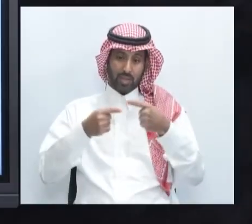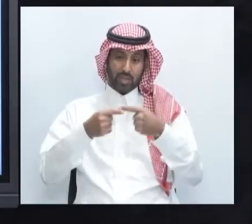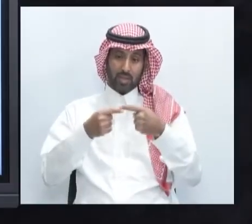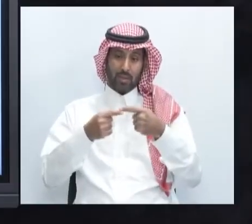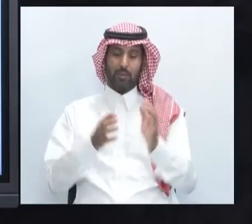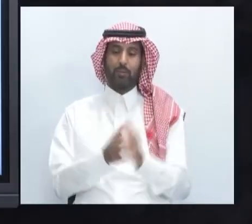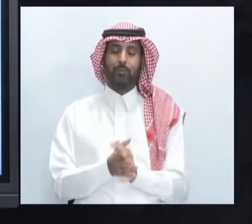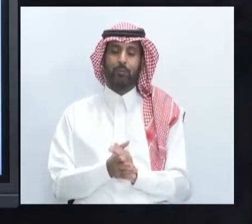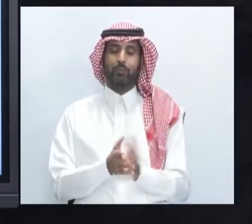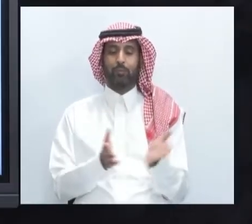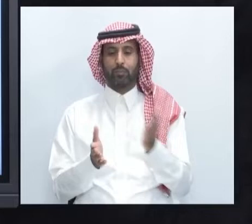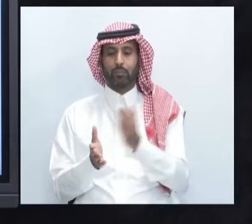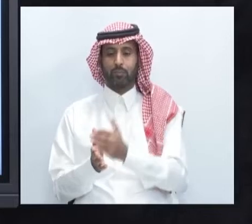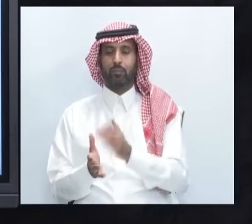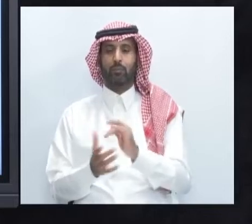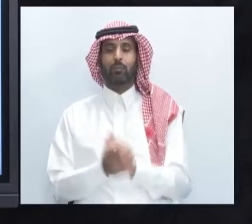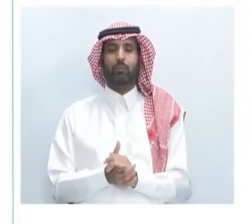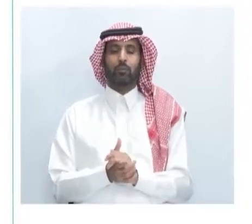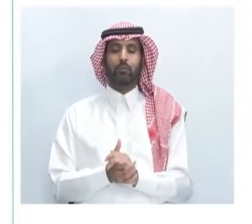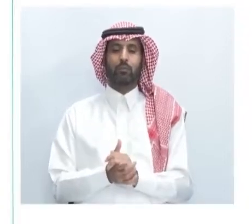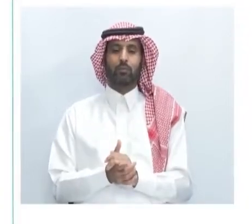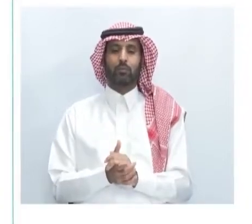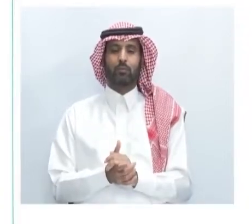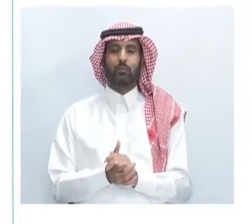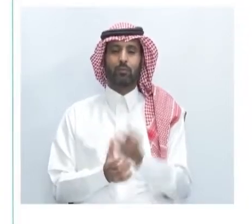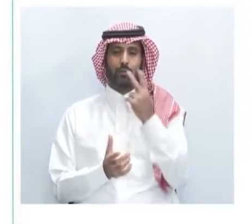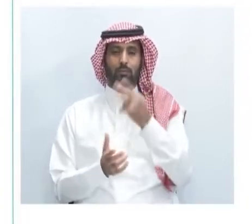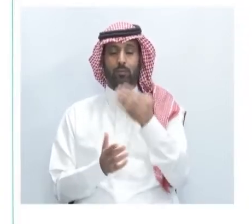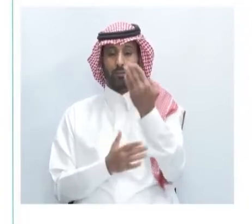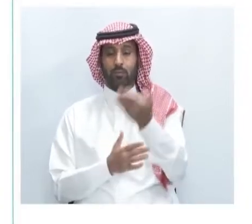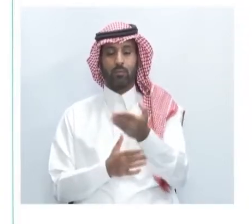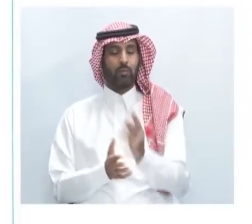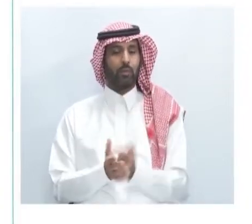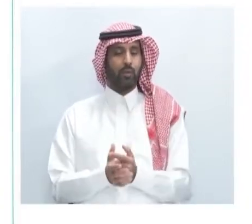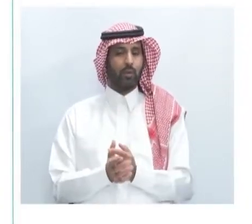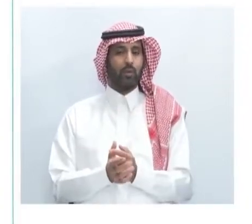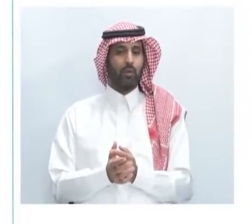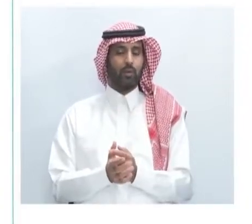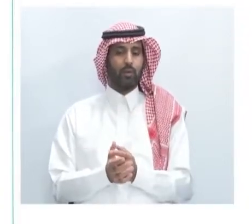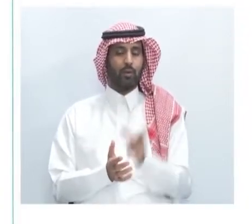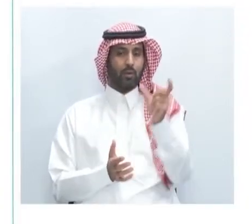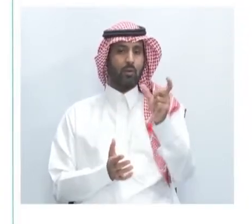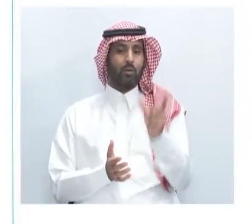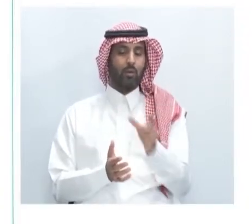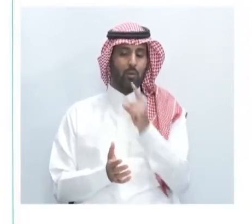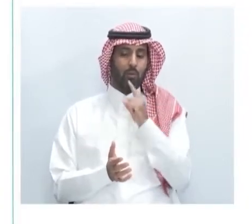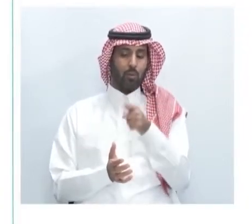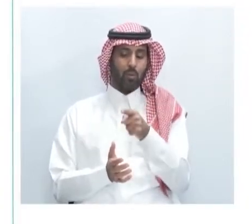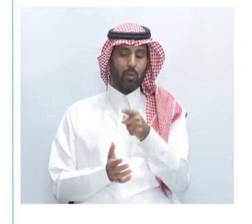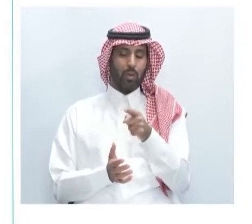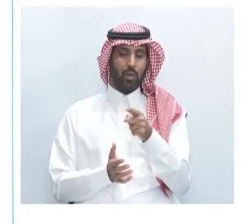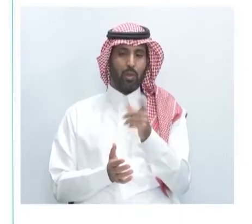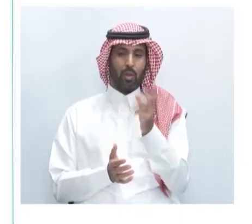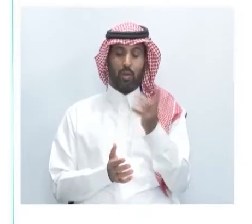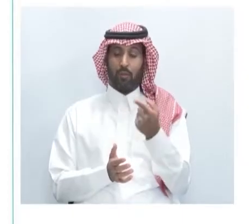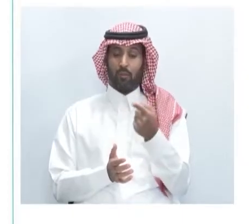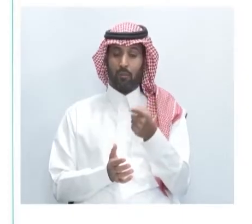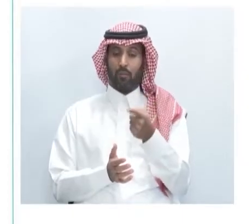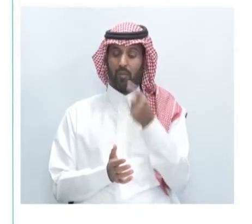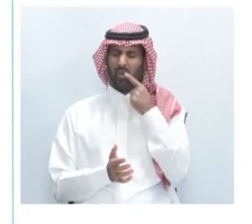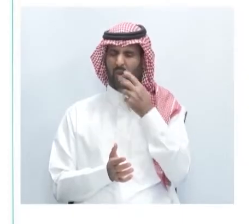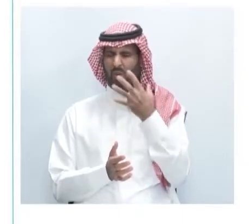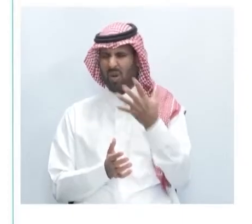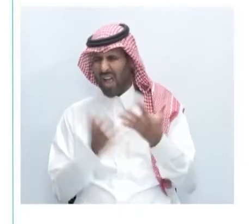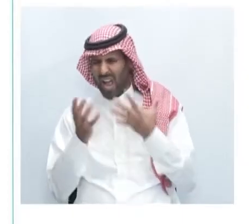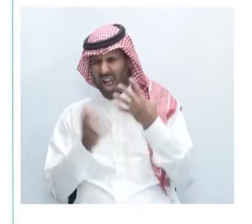have small. Excellent. Okay. Now we have someone here is what? Yes. We